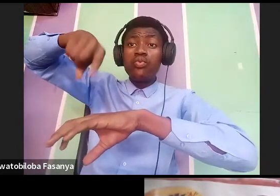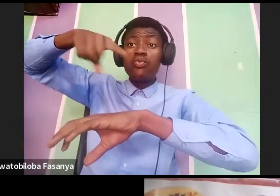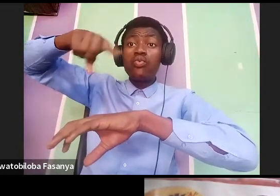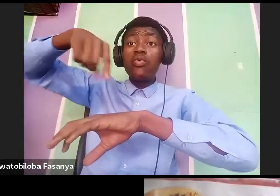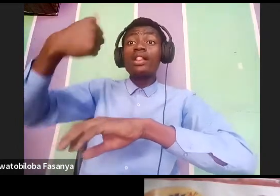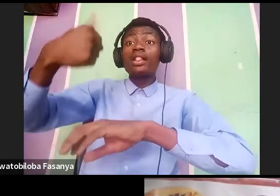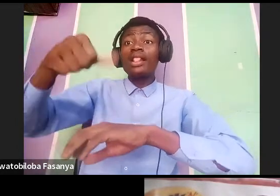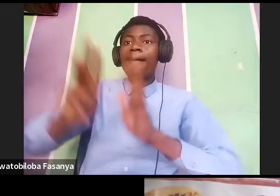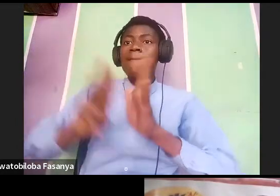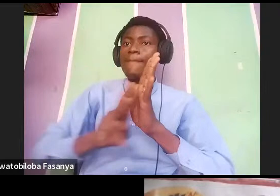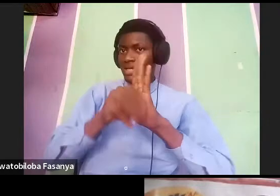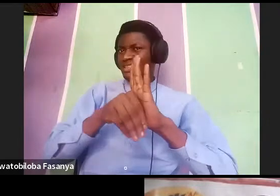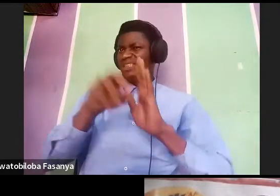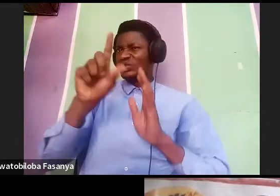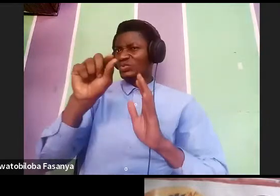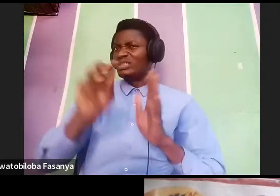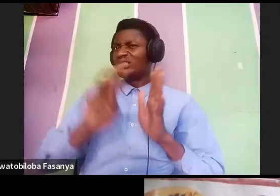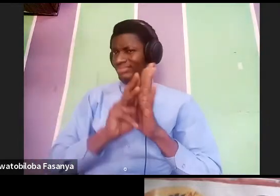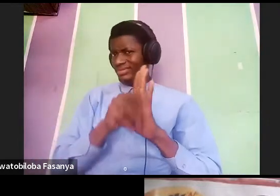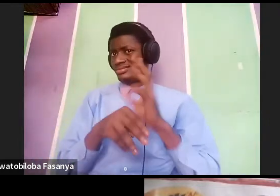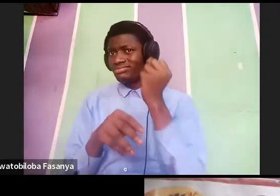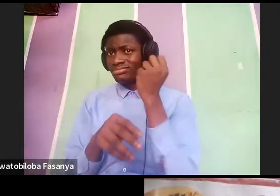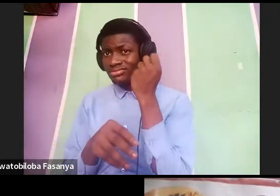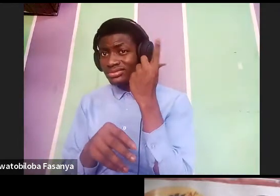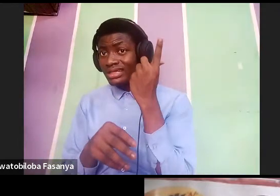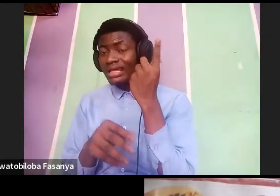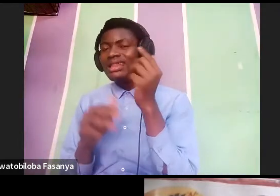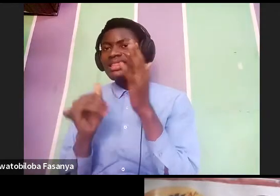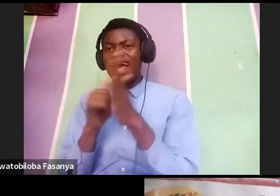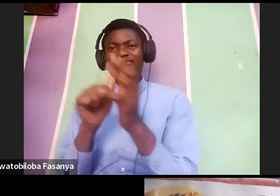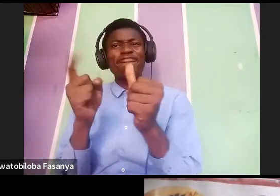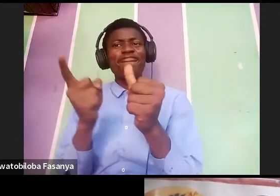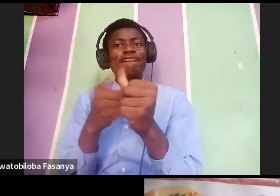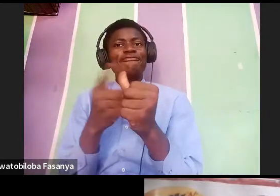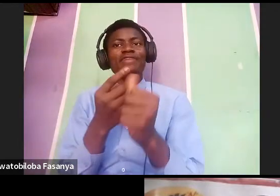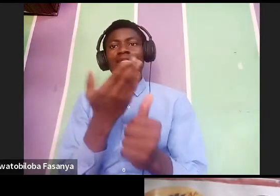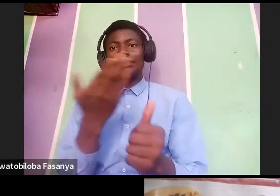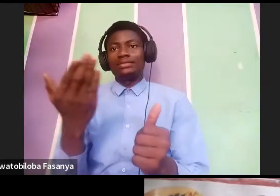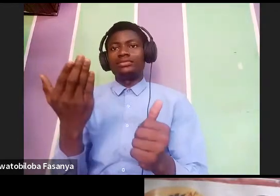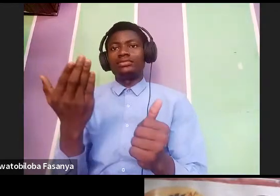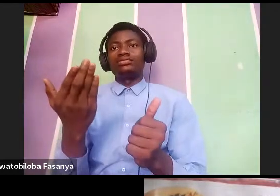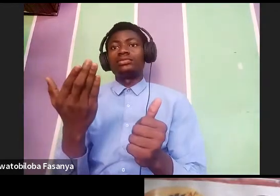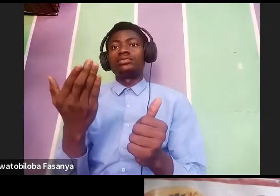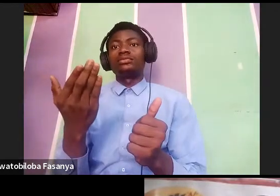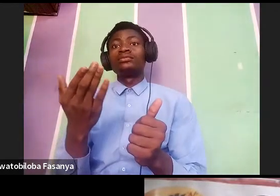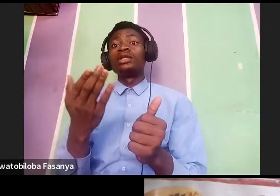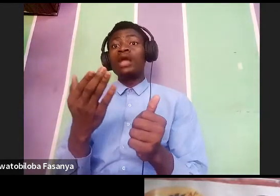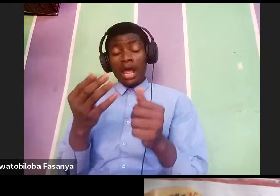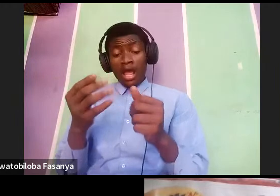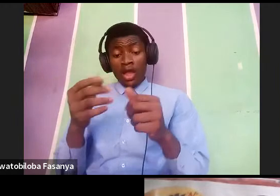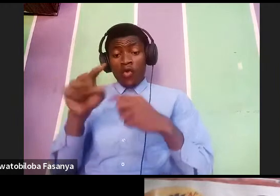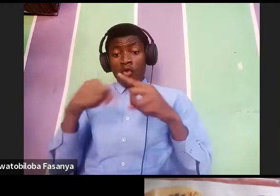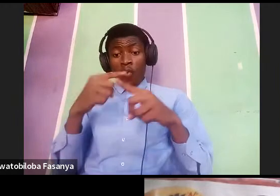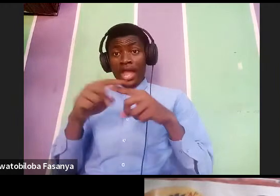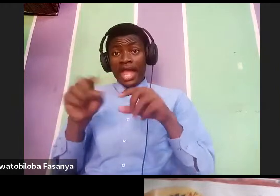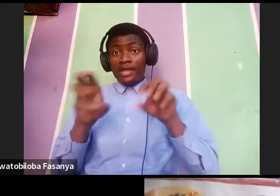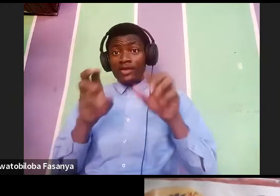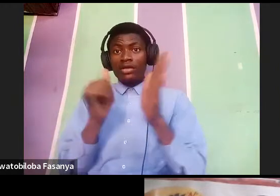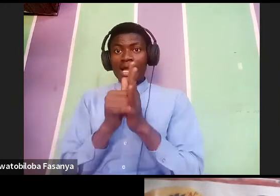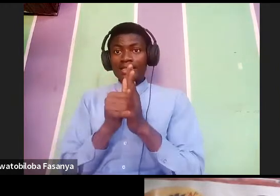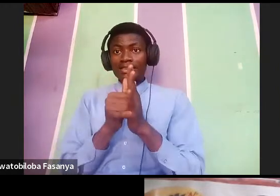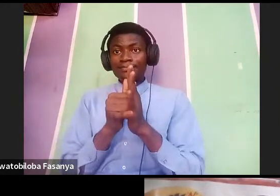been burnt. So basically, that's the first thing to do. You should run it. Why you run that? Basically, a lot of